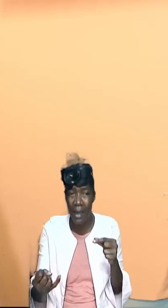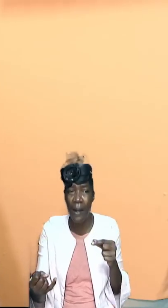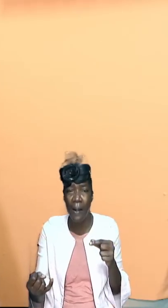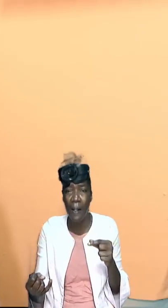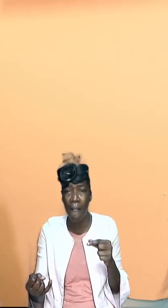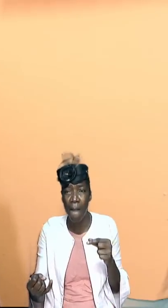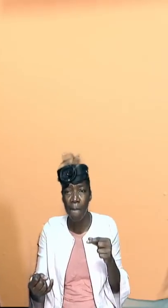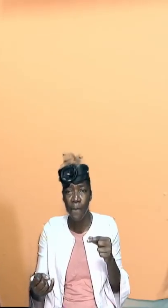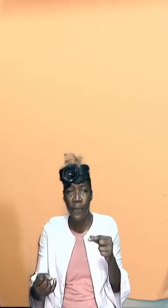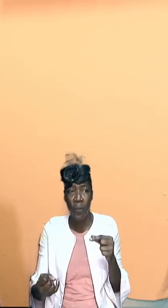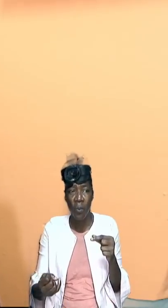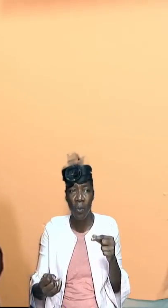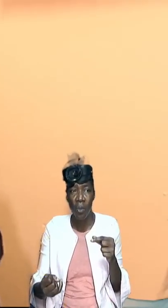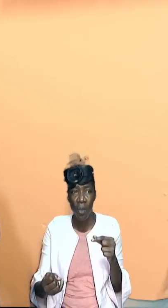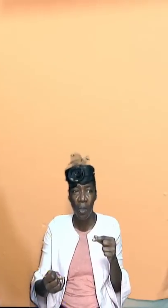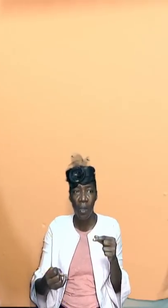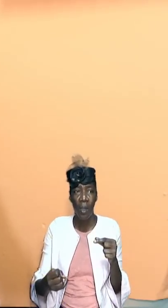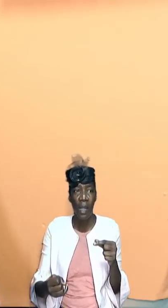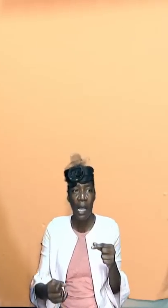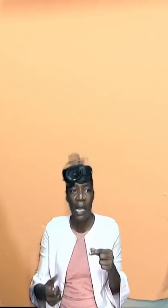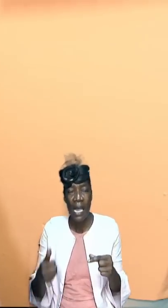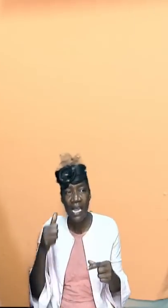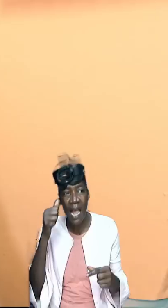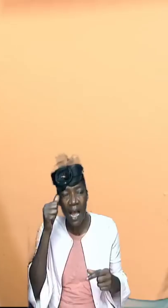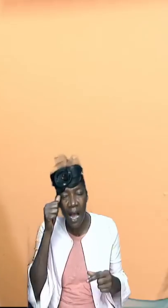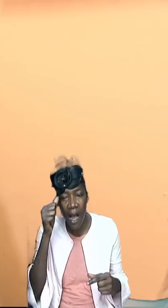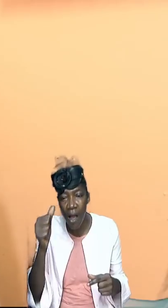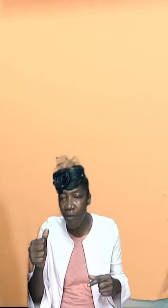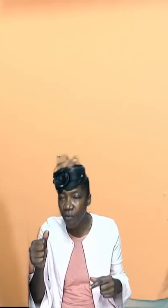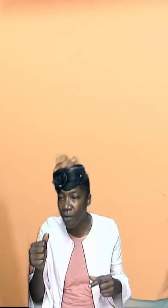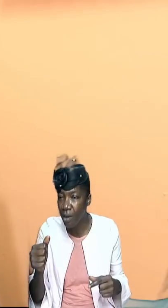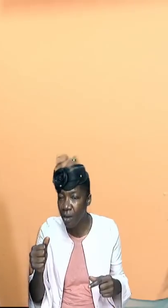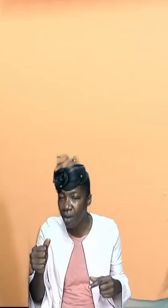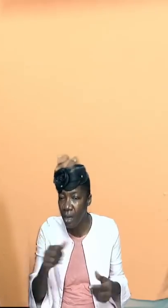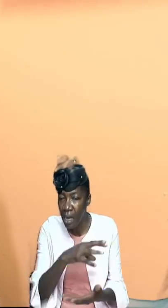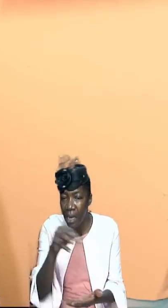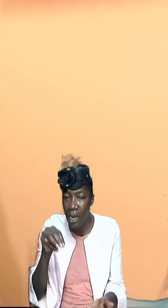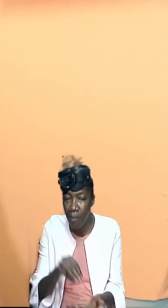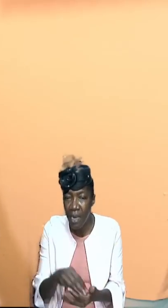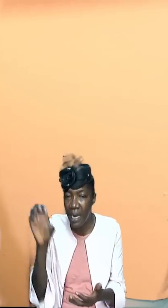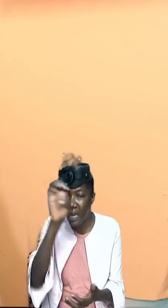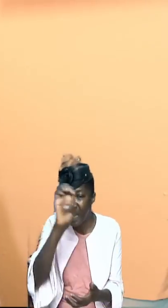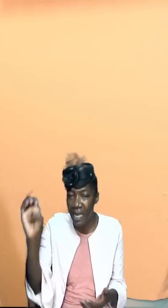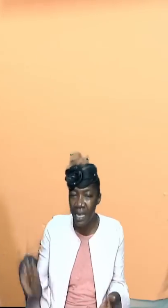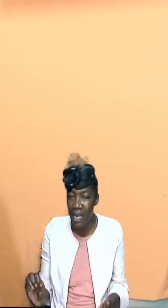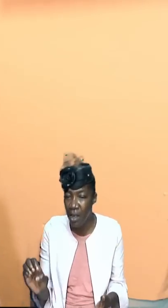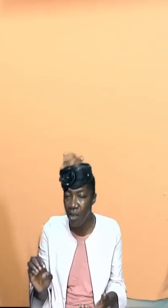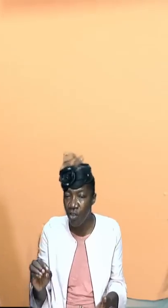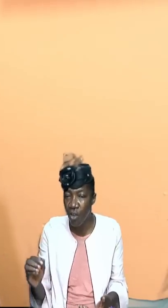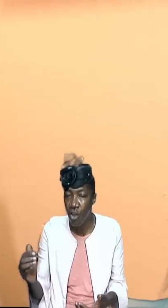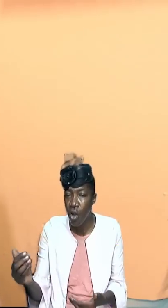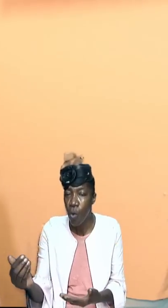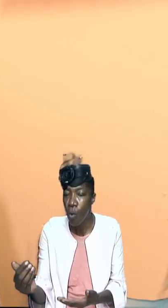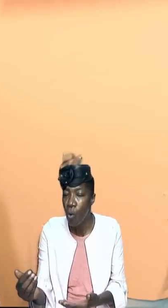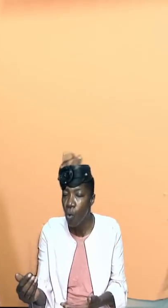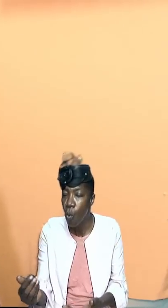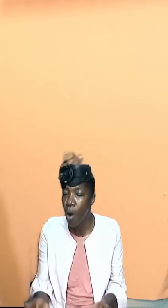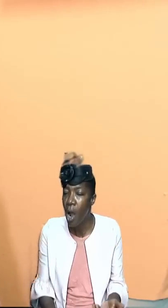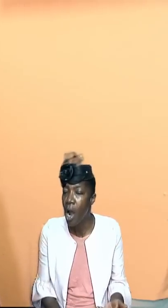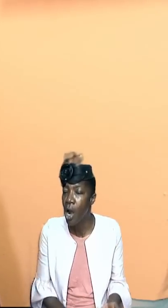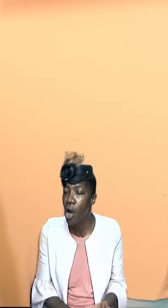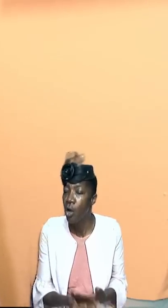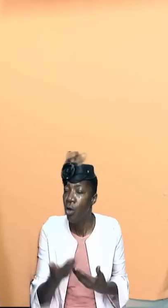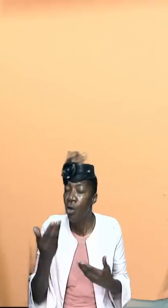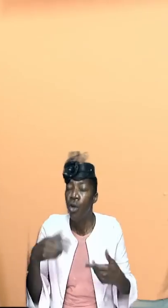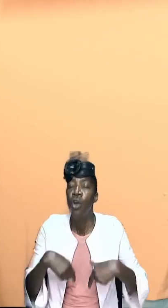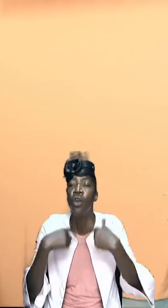in Africa where others went, over there in the Middle East where some went, there is the same story. It's just that,